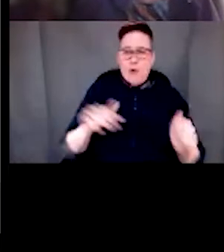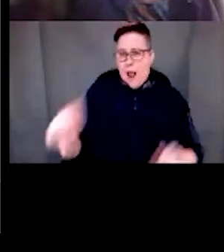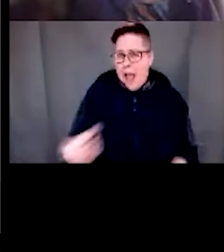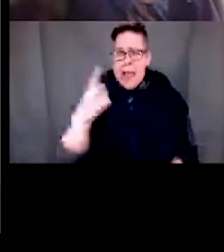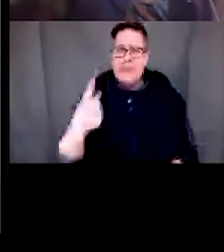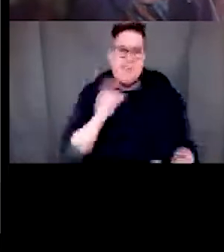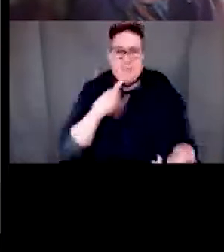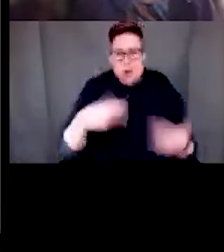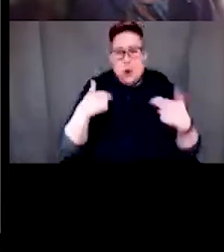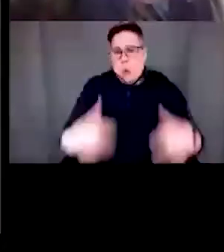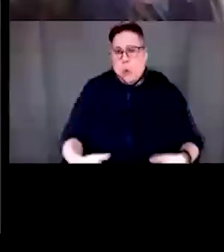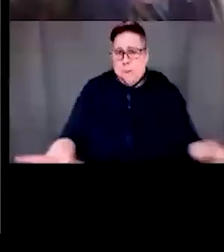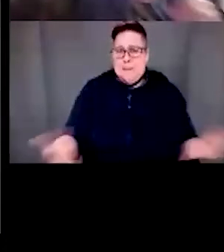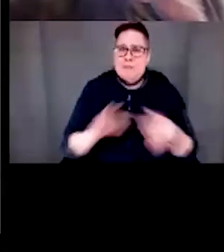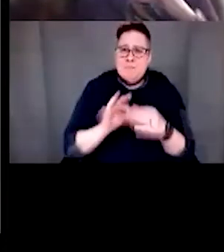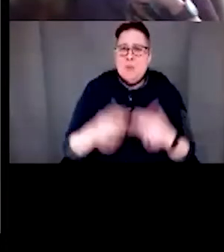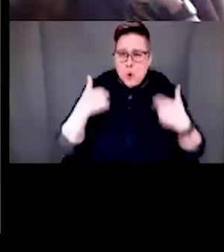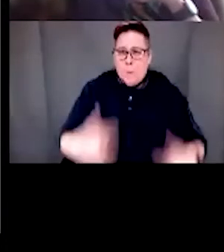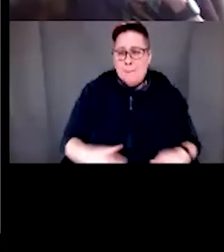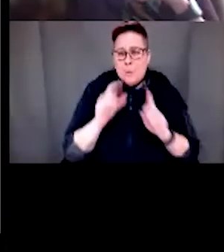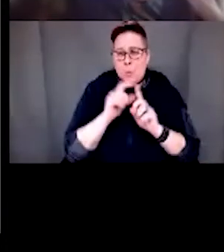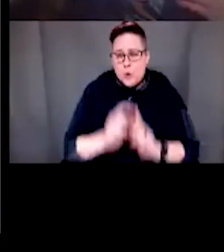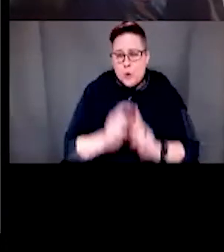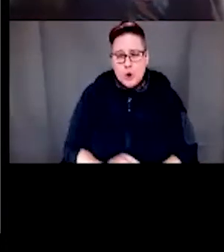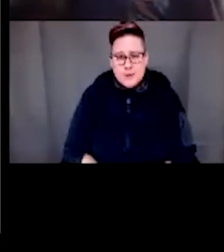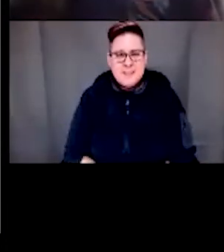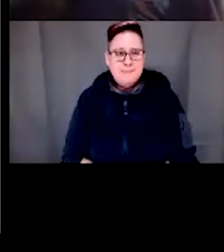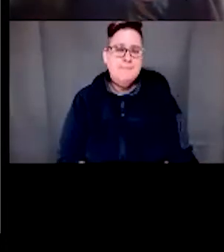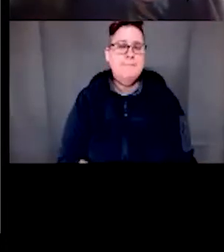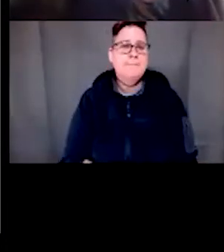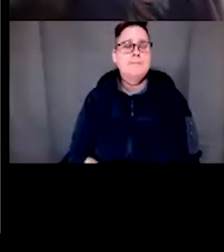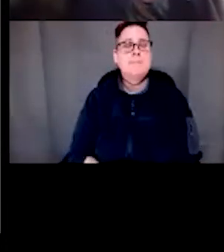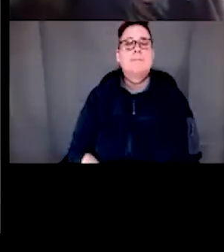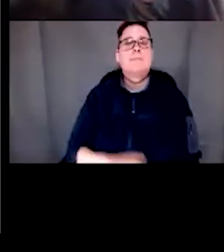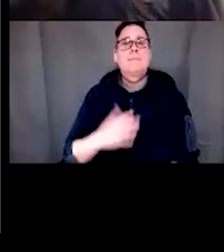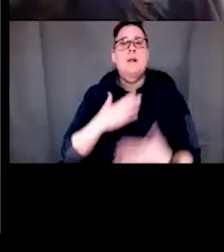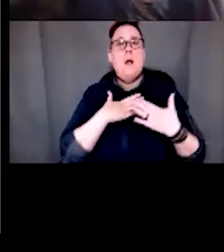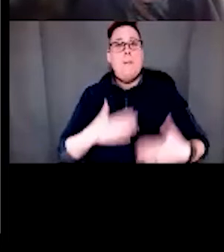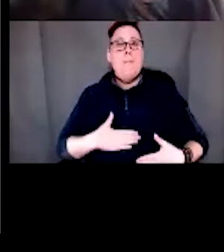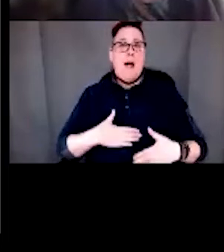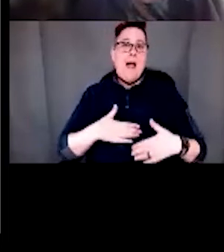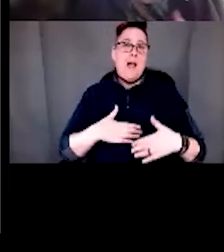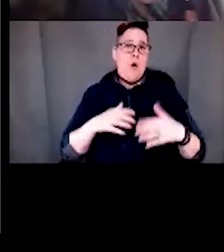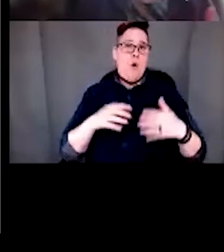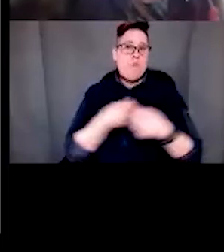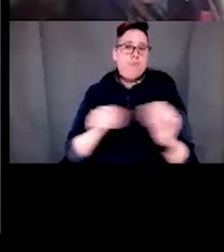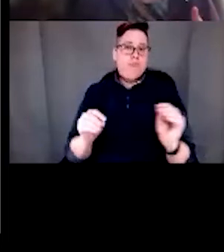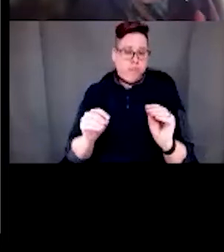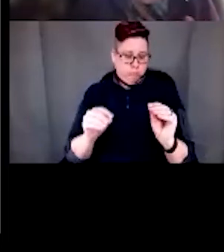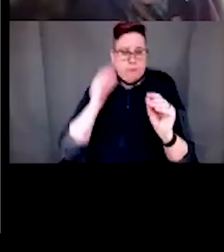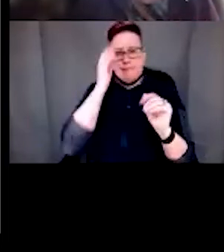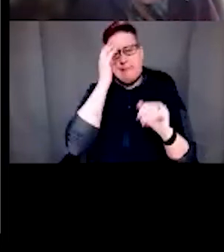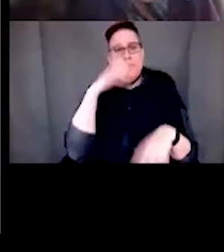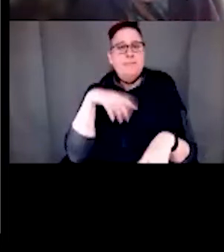human. It's about human words. A biocratic organization has well-regulated emotions and is